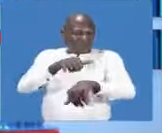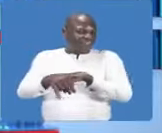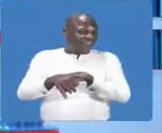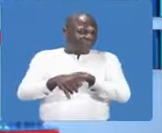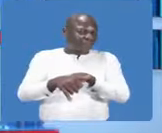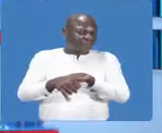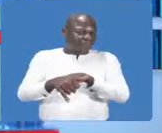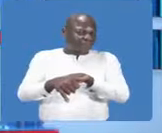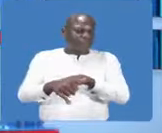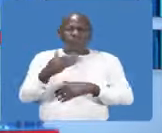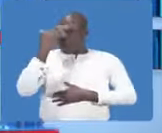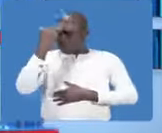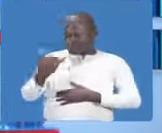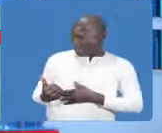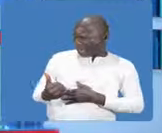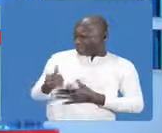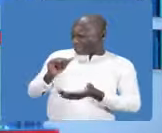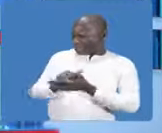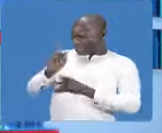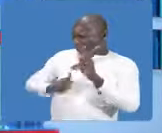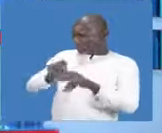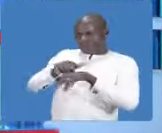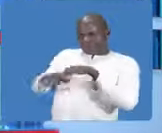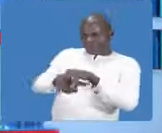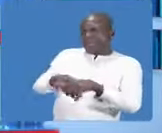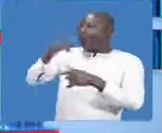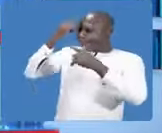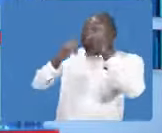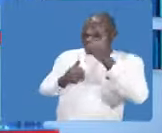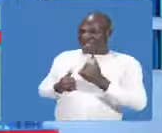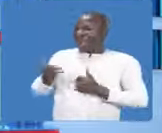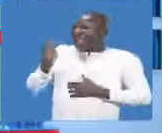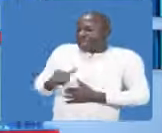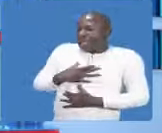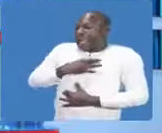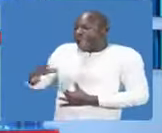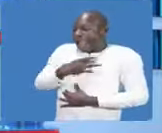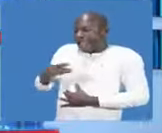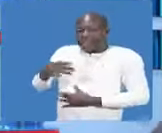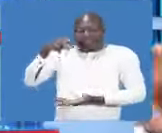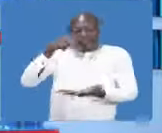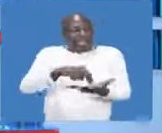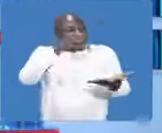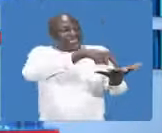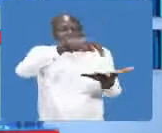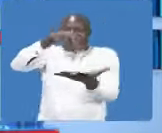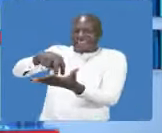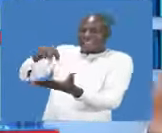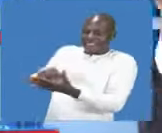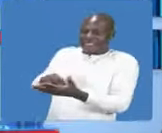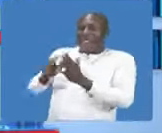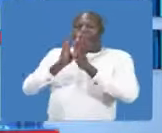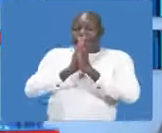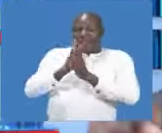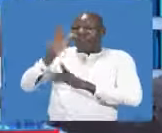nyaatwomfo adan om aye dan e wo empire bo kwanso a wose wo mu gira gina e mantwea mantwea se